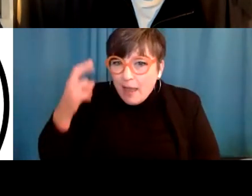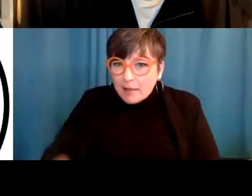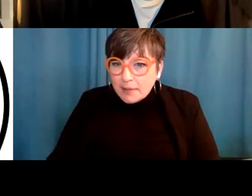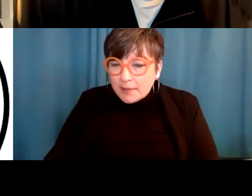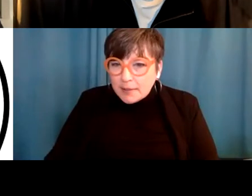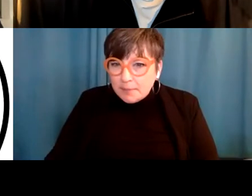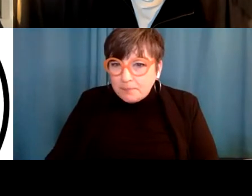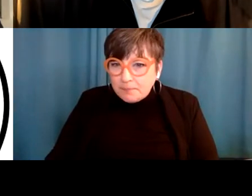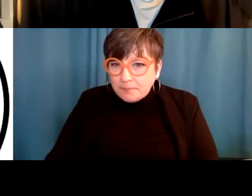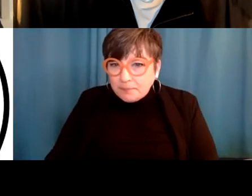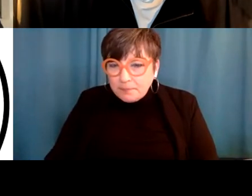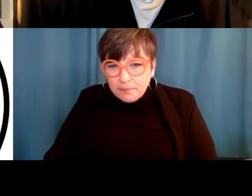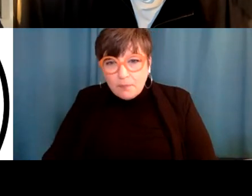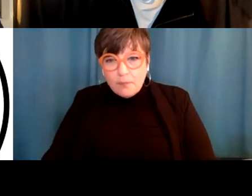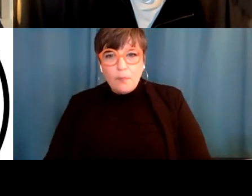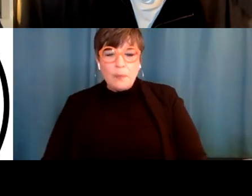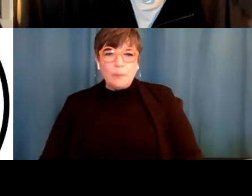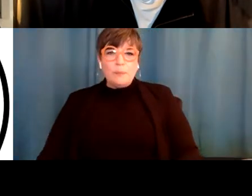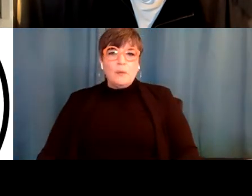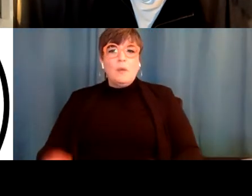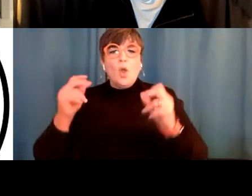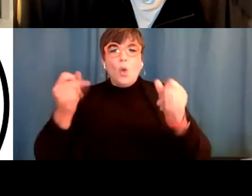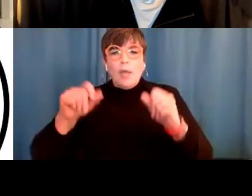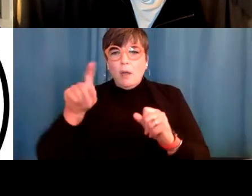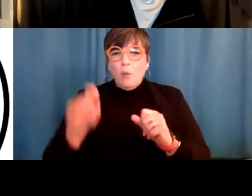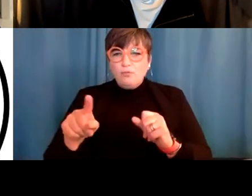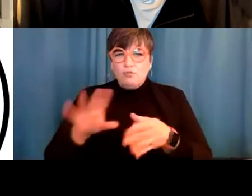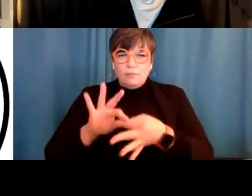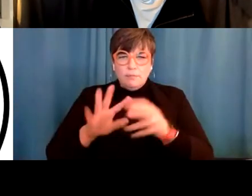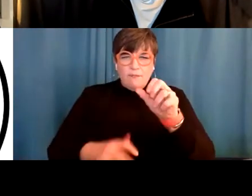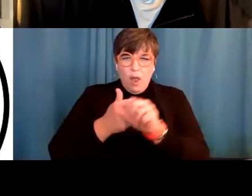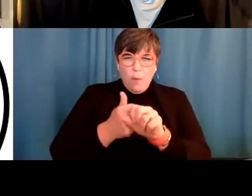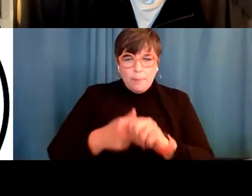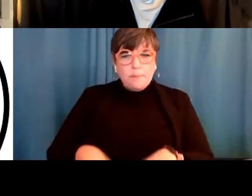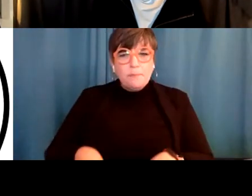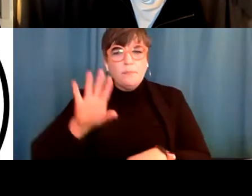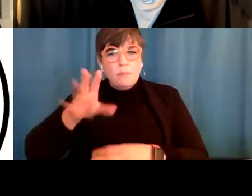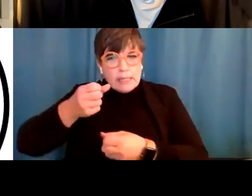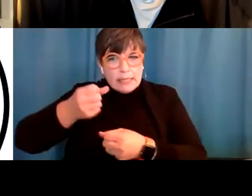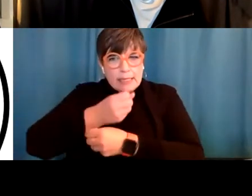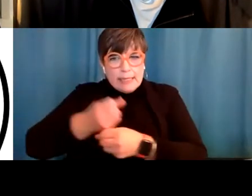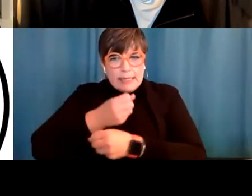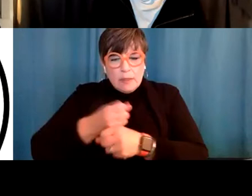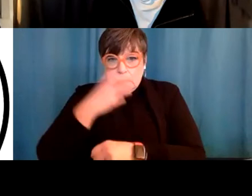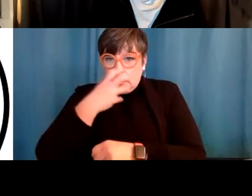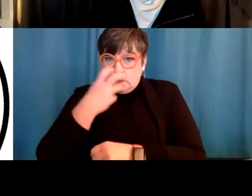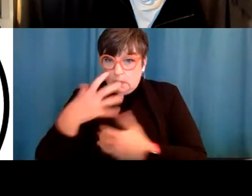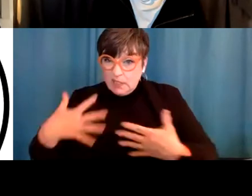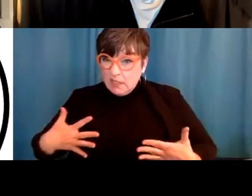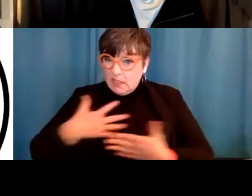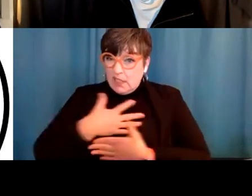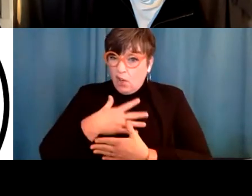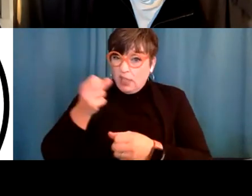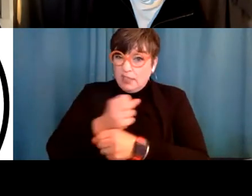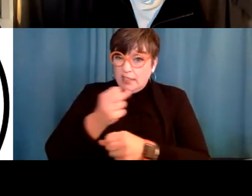Just a quick follow-up question. Your statistics for some was terrifying. Is there a way to